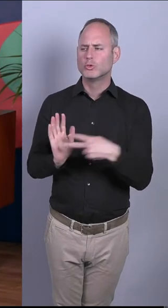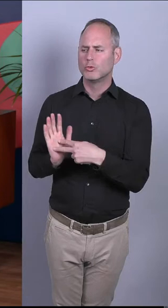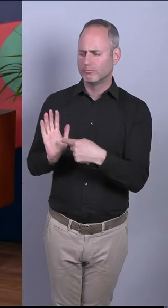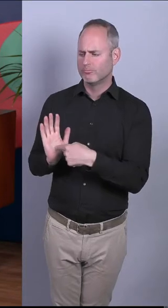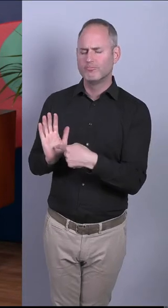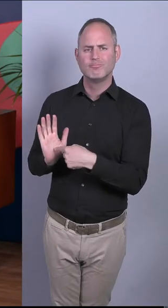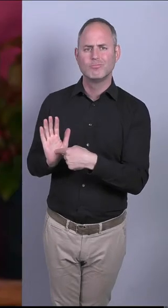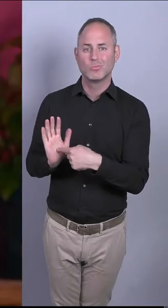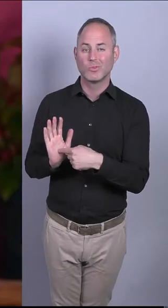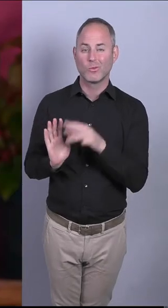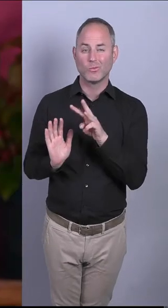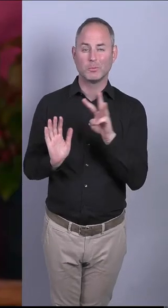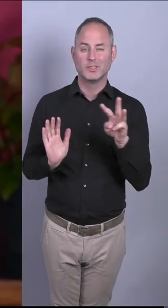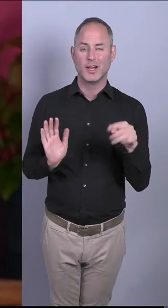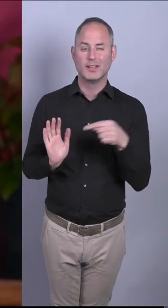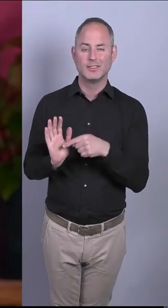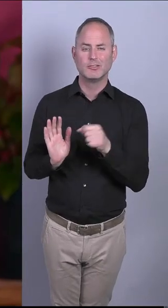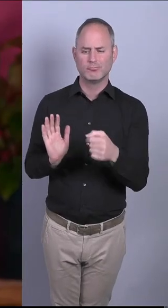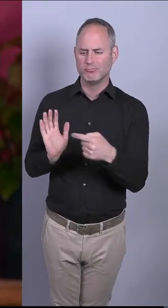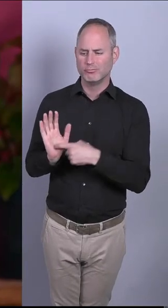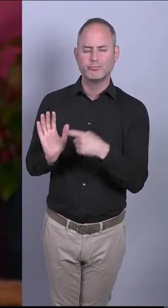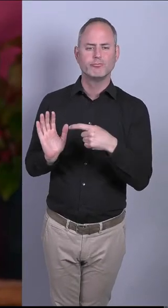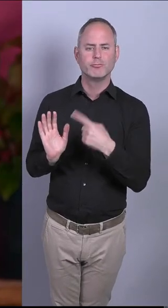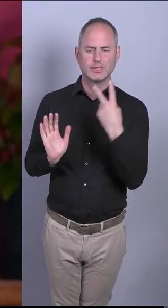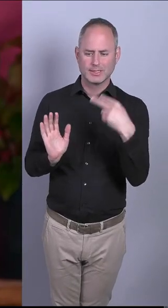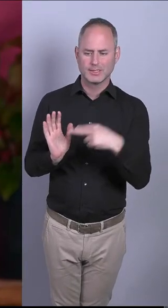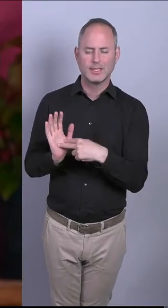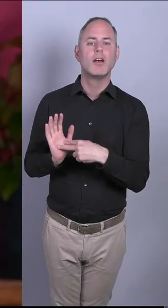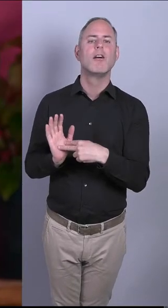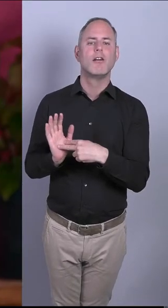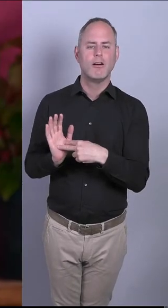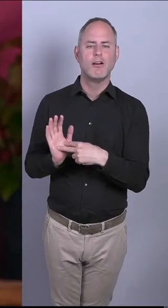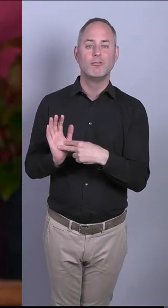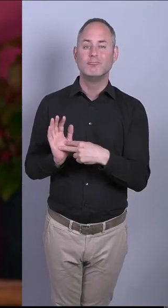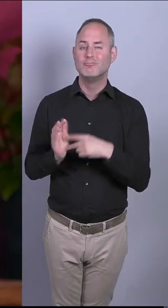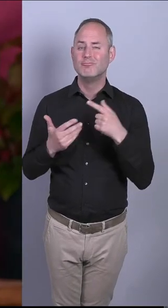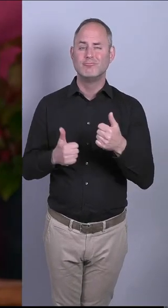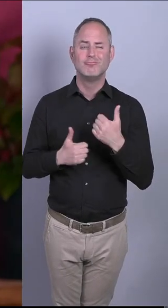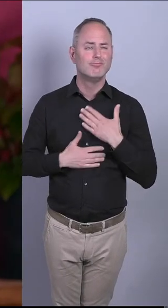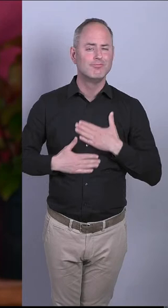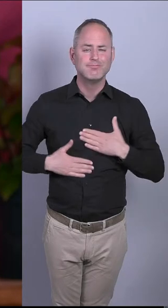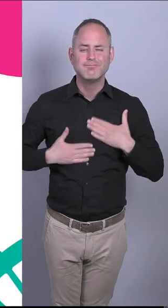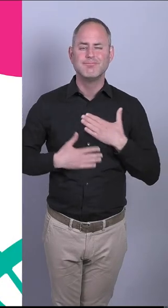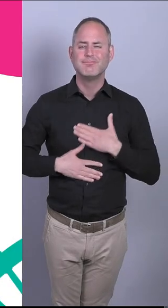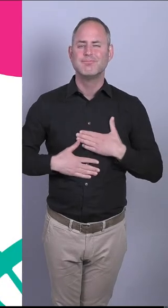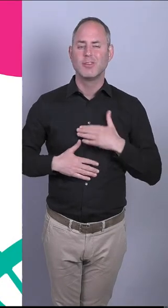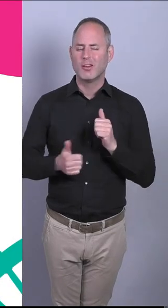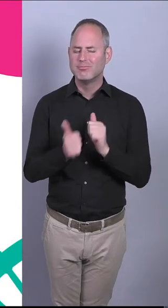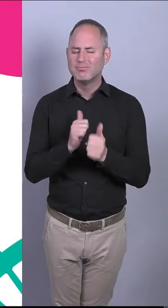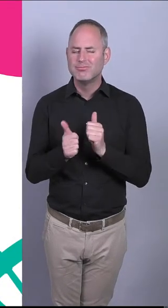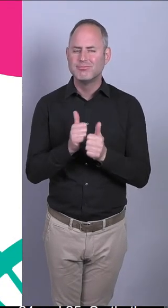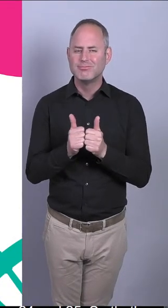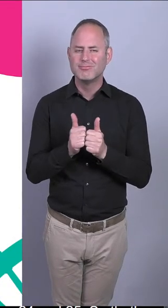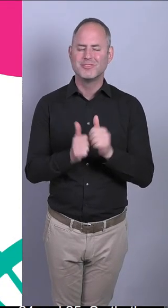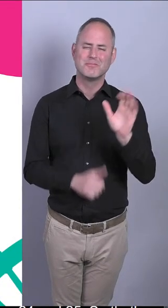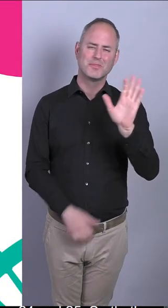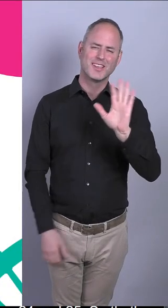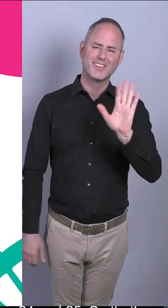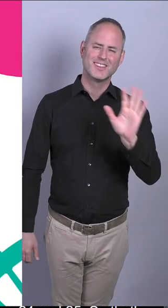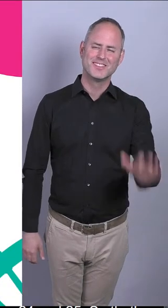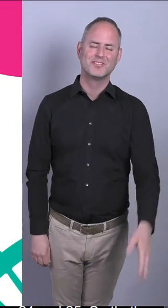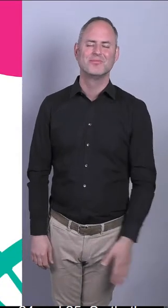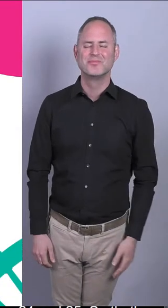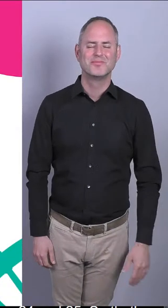the digital platform that is displayed right now. So have a great time at the World Games and have a nice evening. Bye.